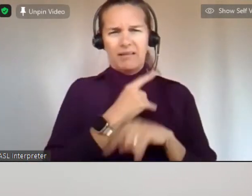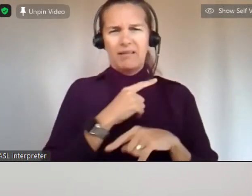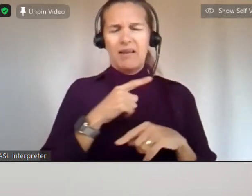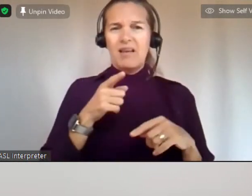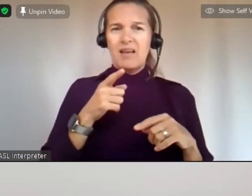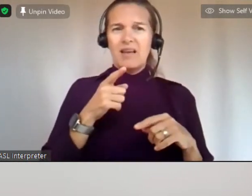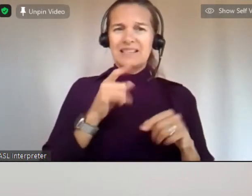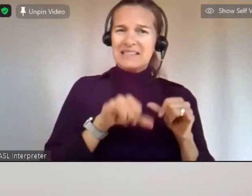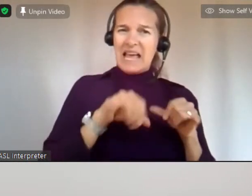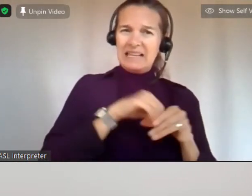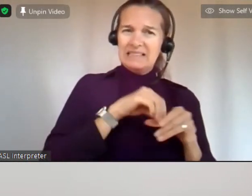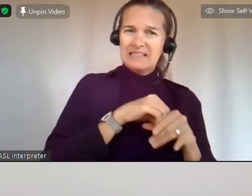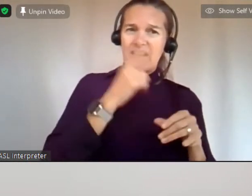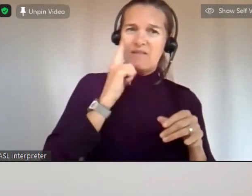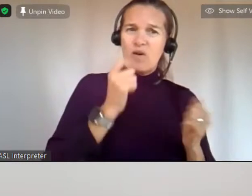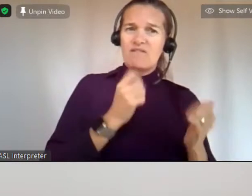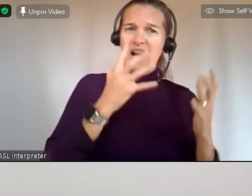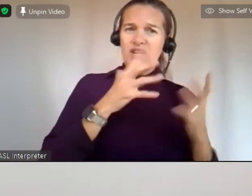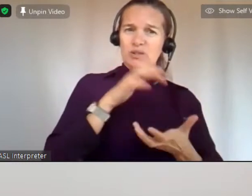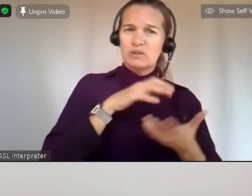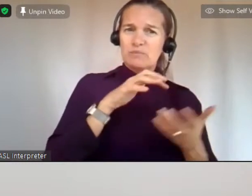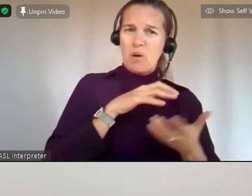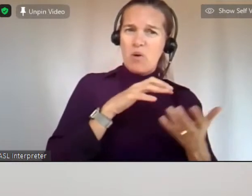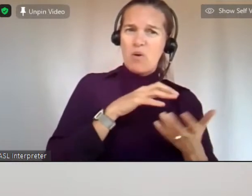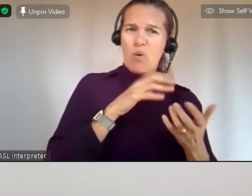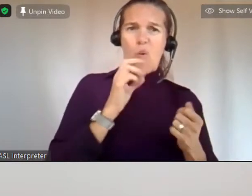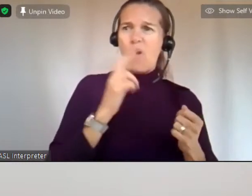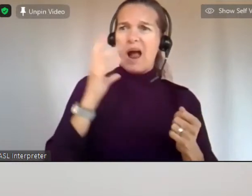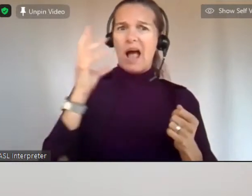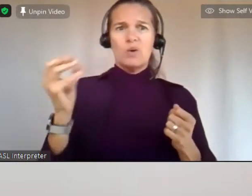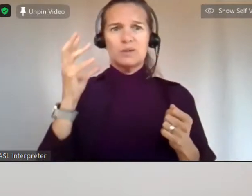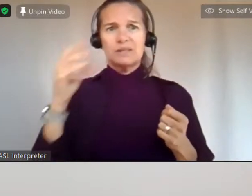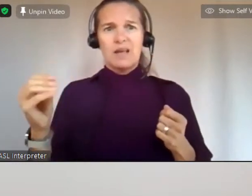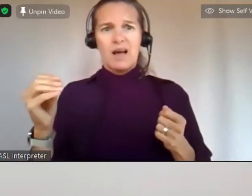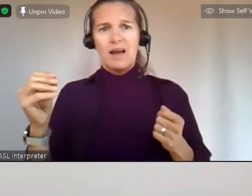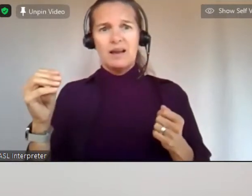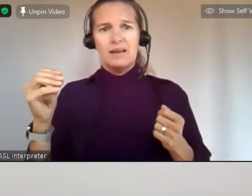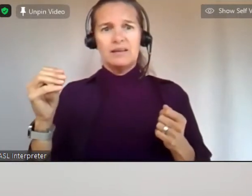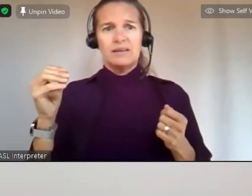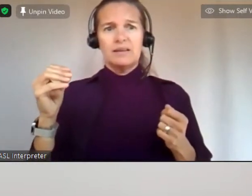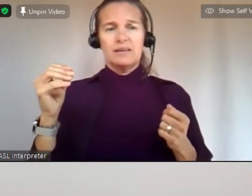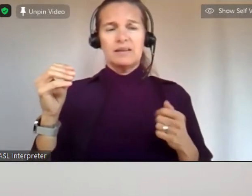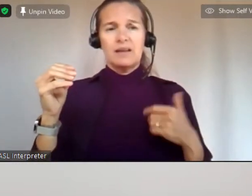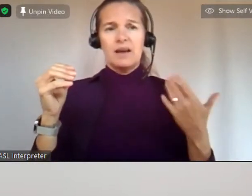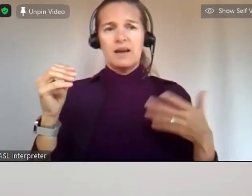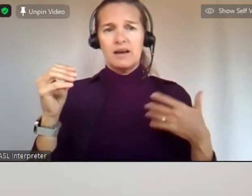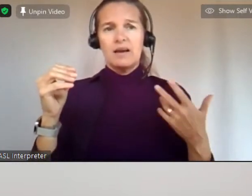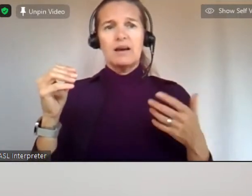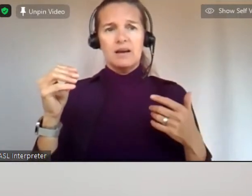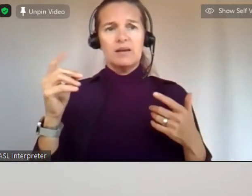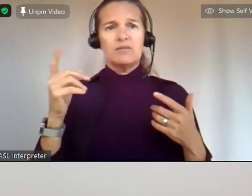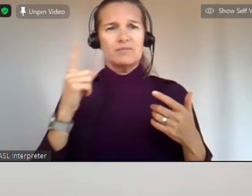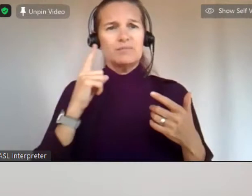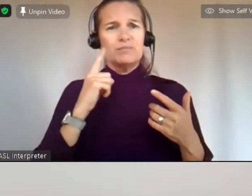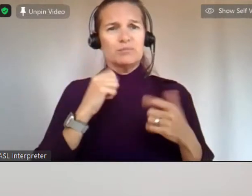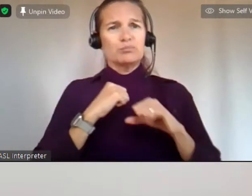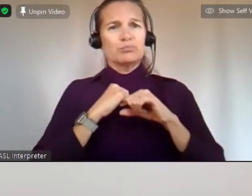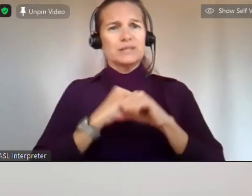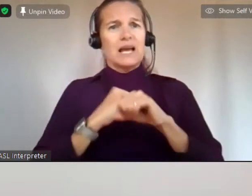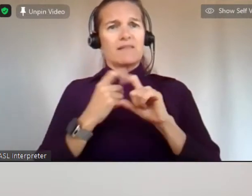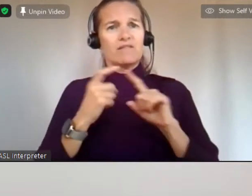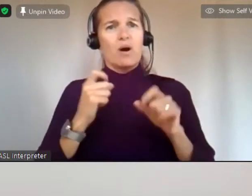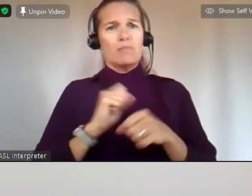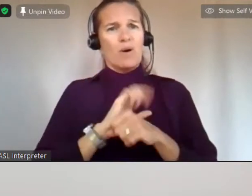for the fires and smoke and protect ourselves from that, or go outside to protect ourselves from